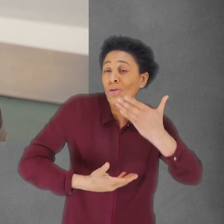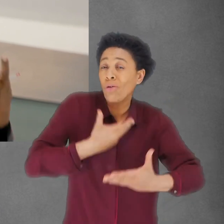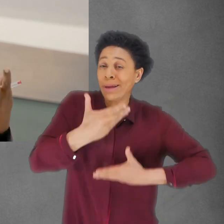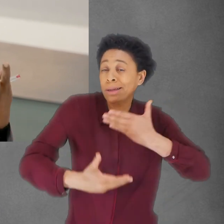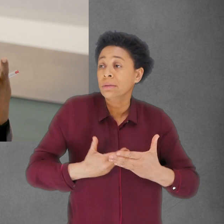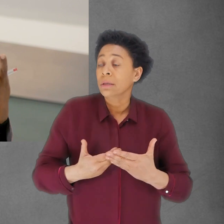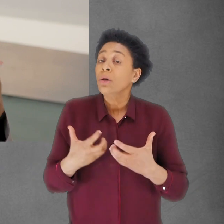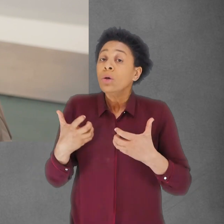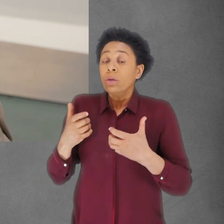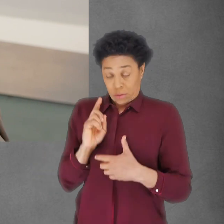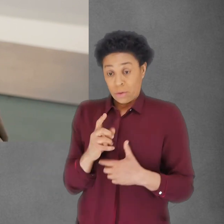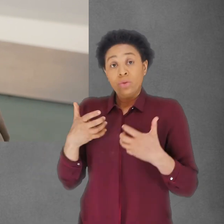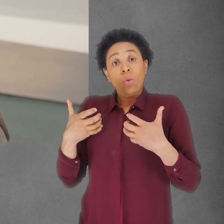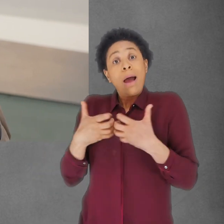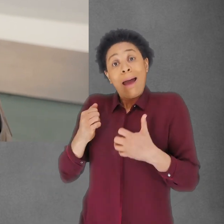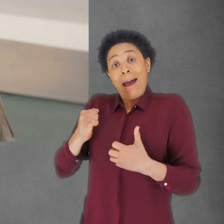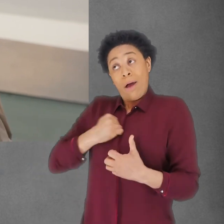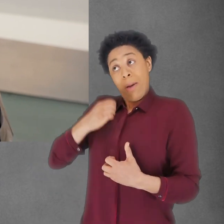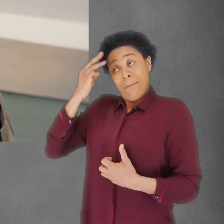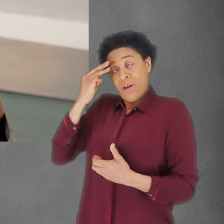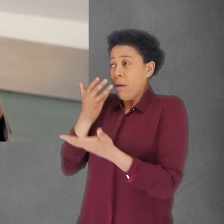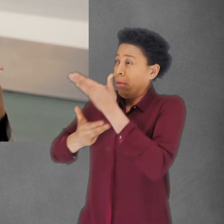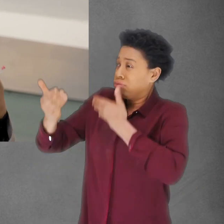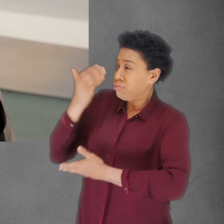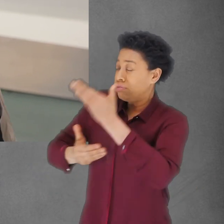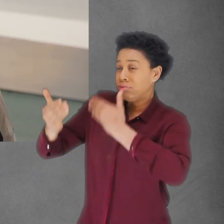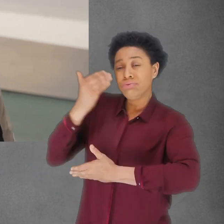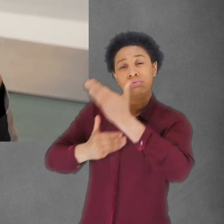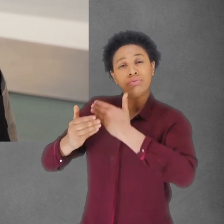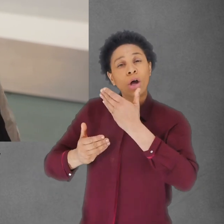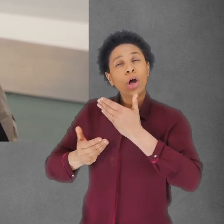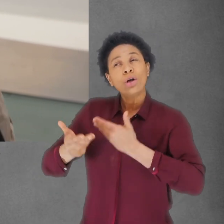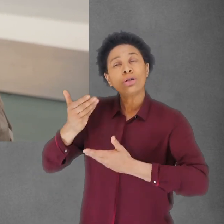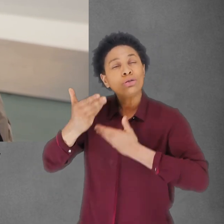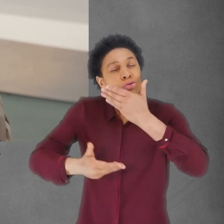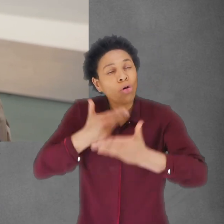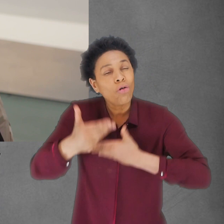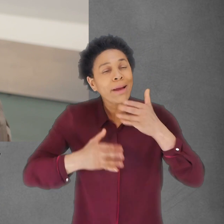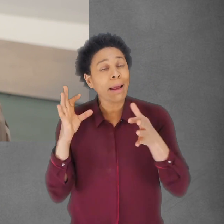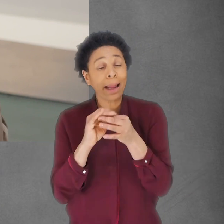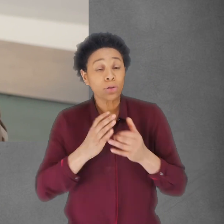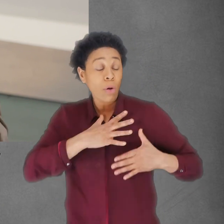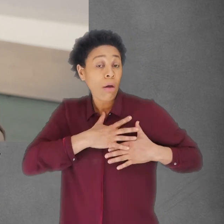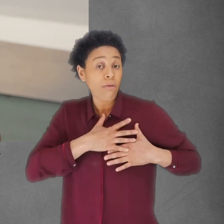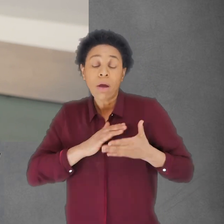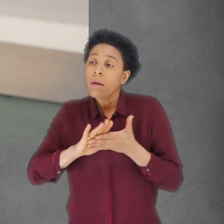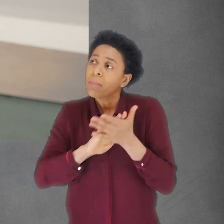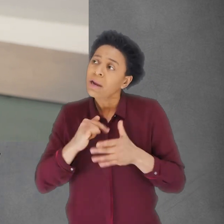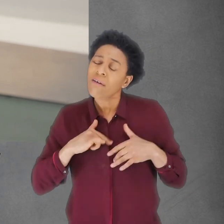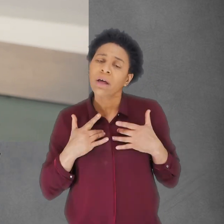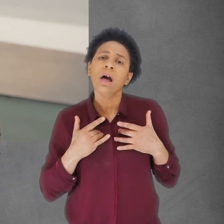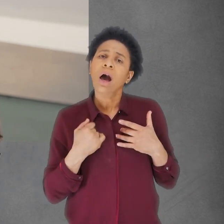we're storytellers, that we can tell these stories over and over again. And the way in which my mother told this story about